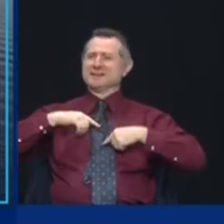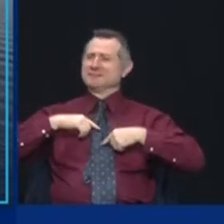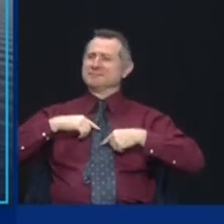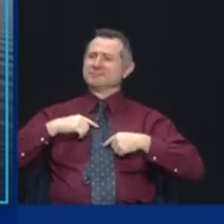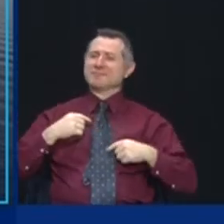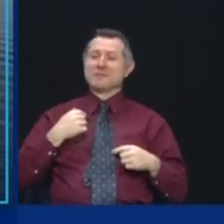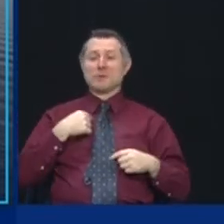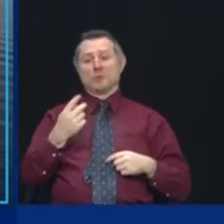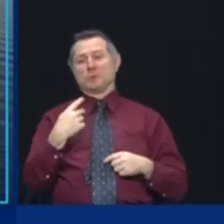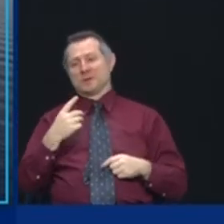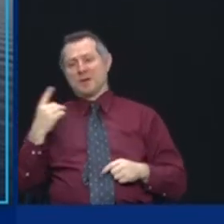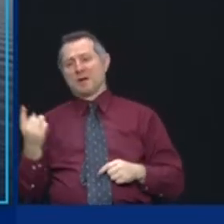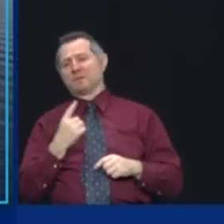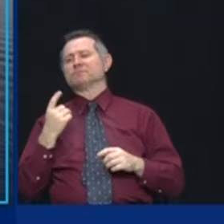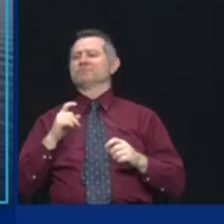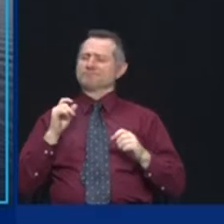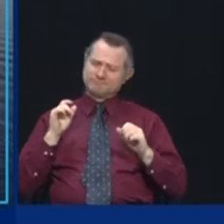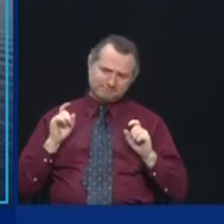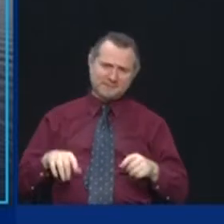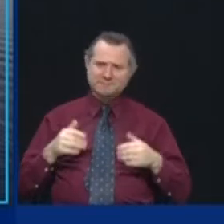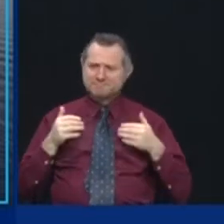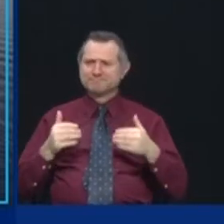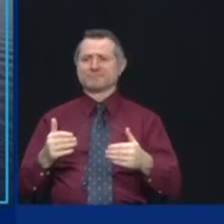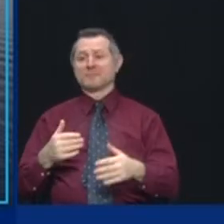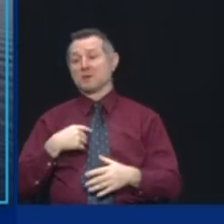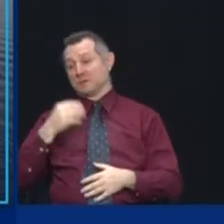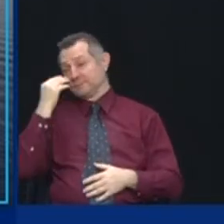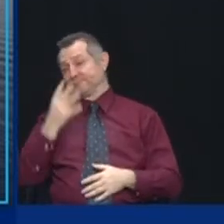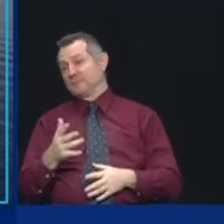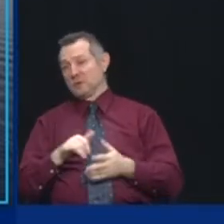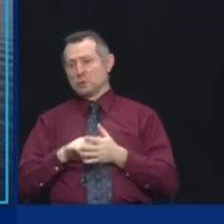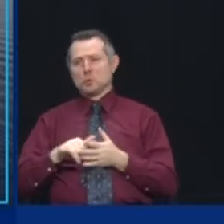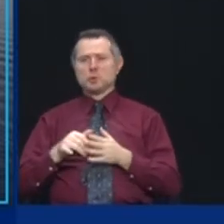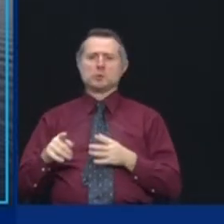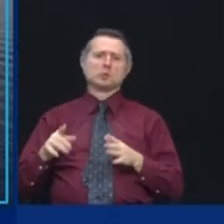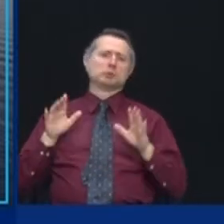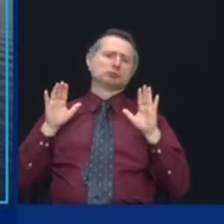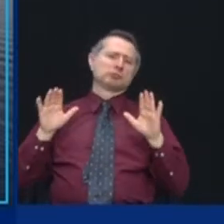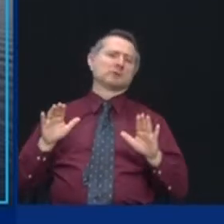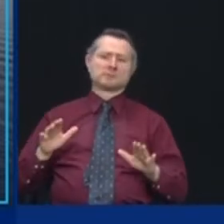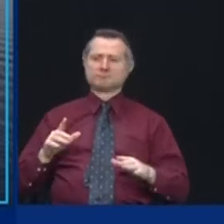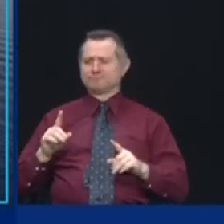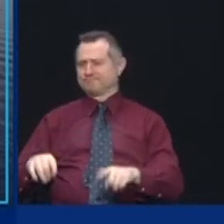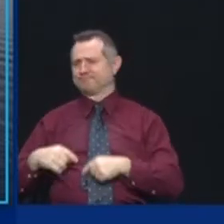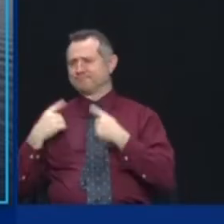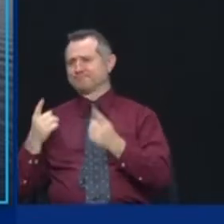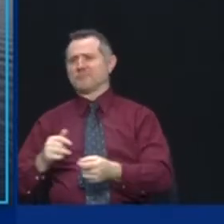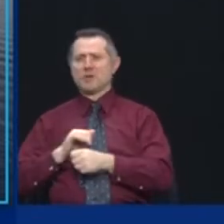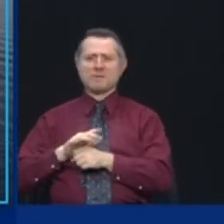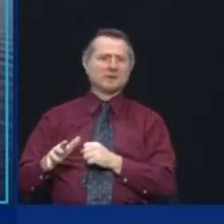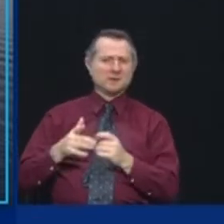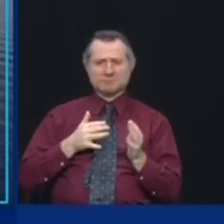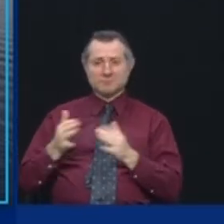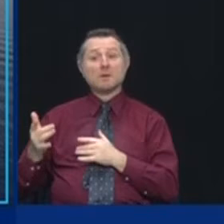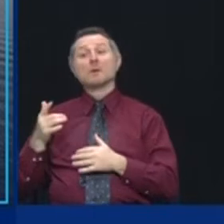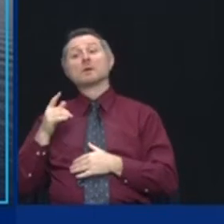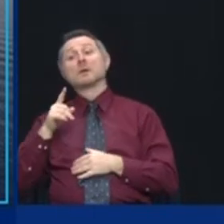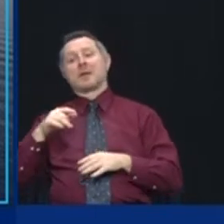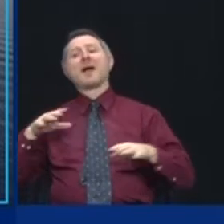what New Yorkers have been great at through COVID, great, is acting as